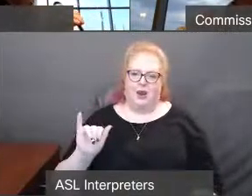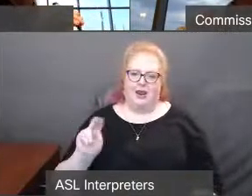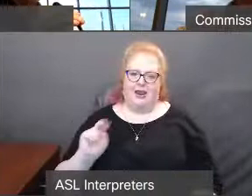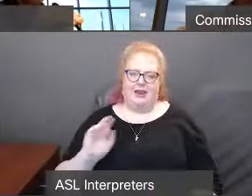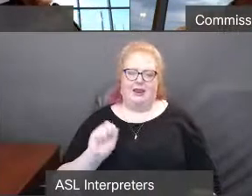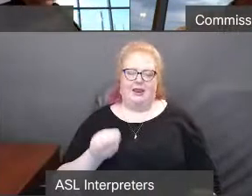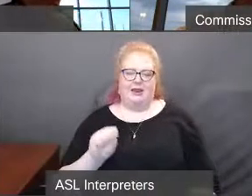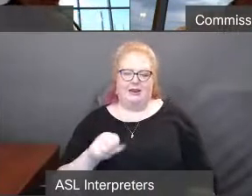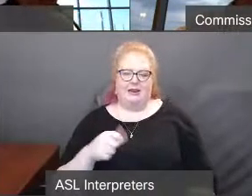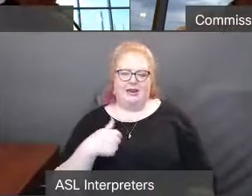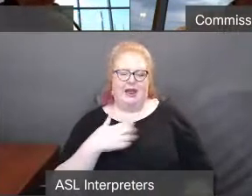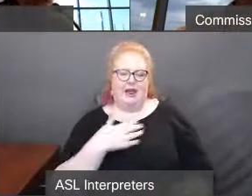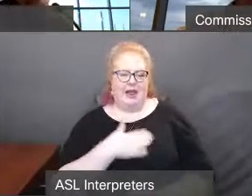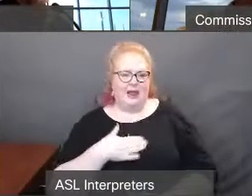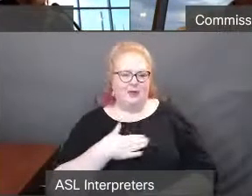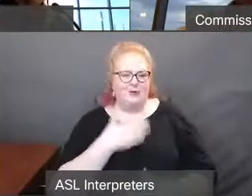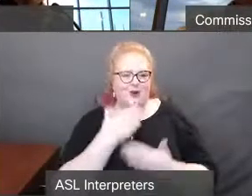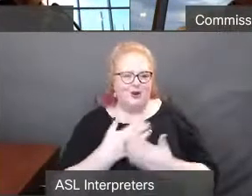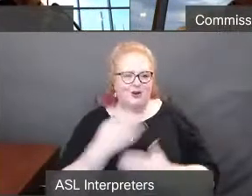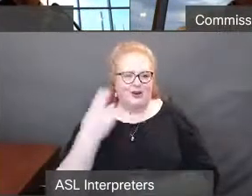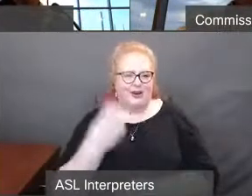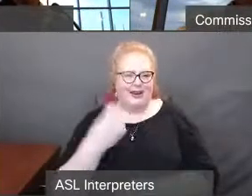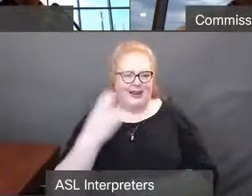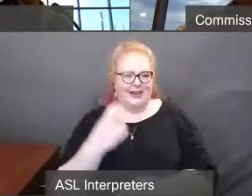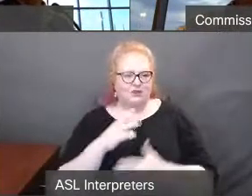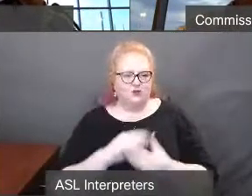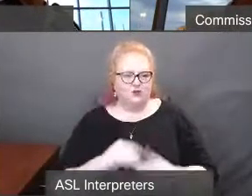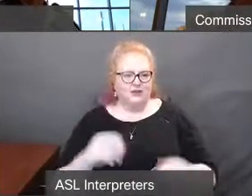Yes, I do enjoy a good history story.